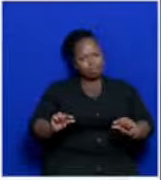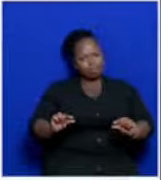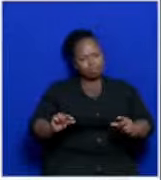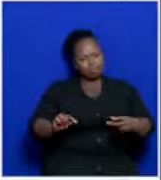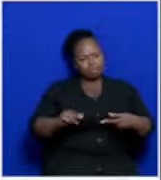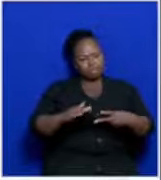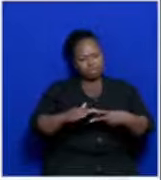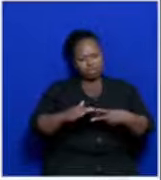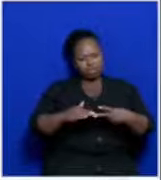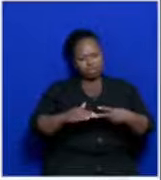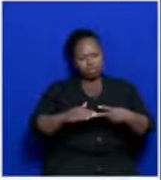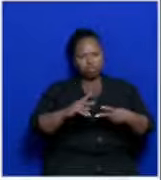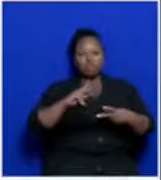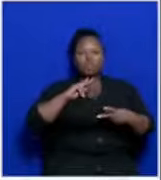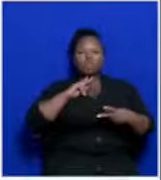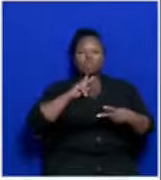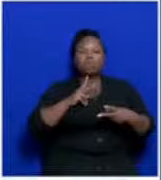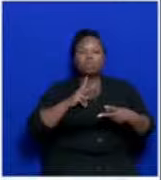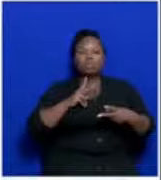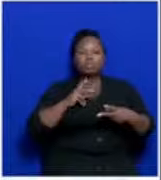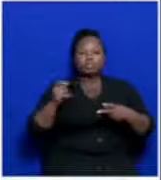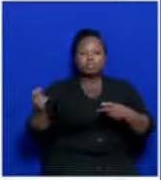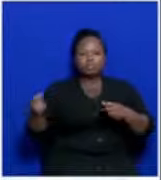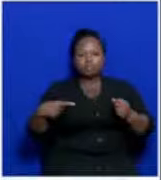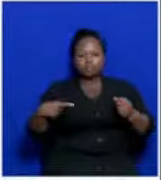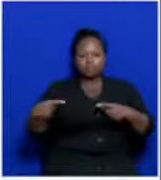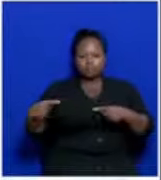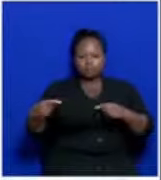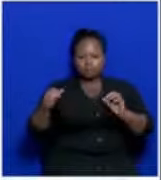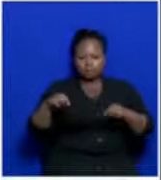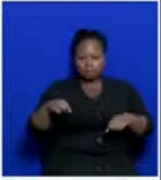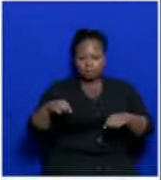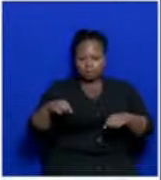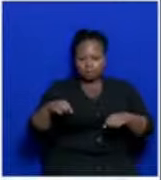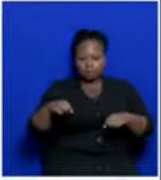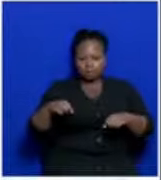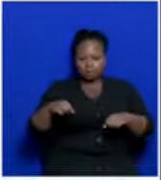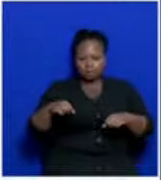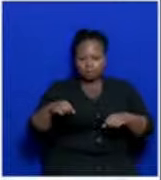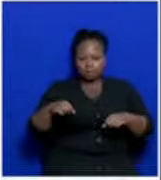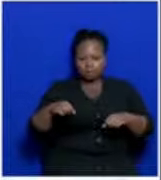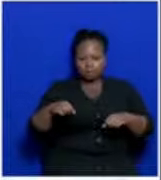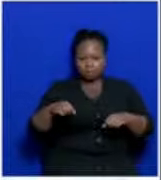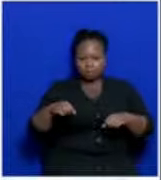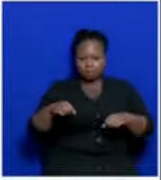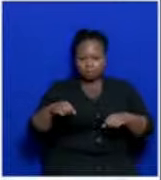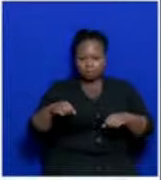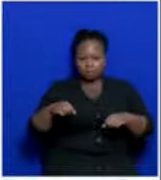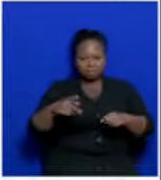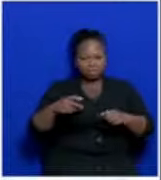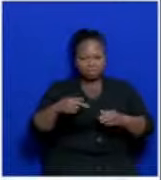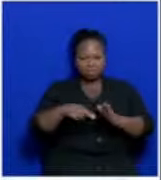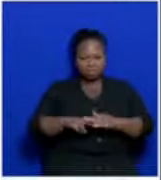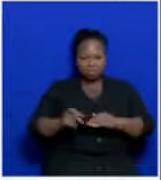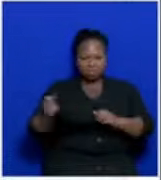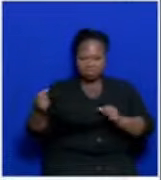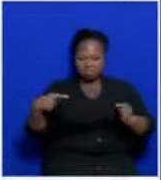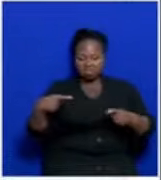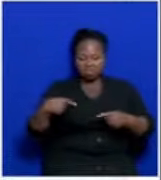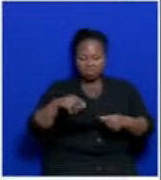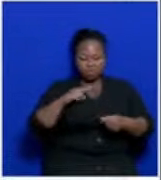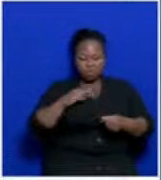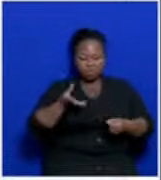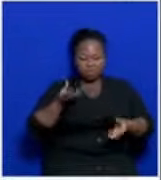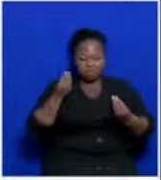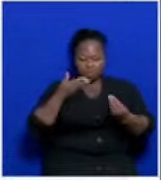clips. Is that what they are? We don't have them because these are screen grabs. Are